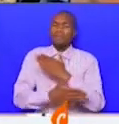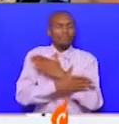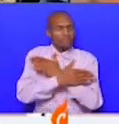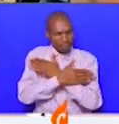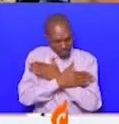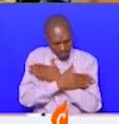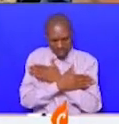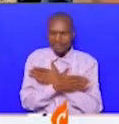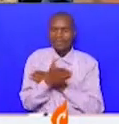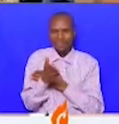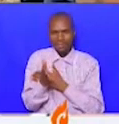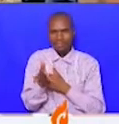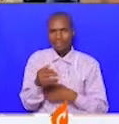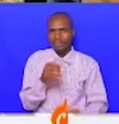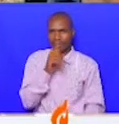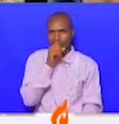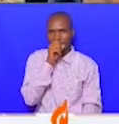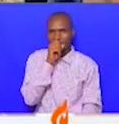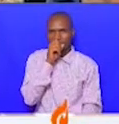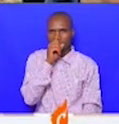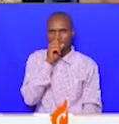ase etaya